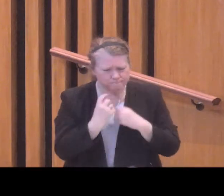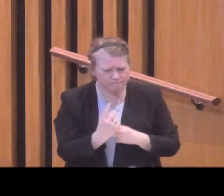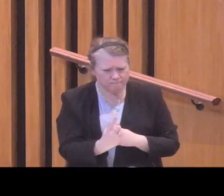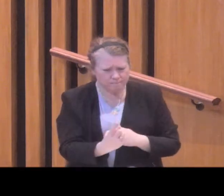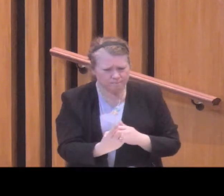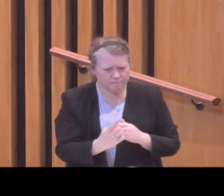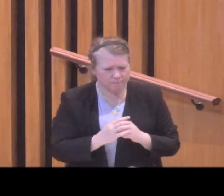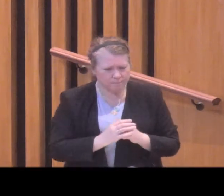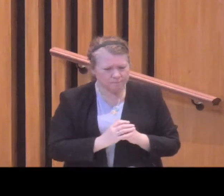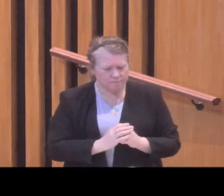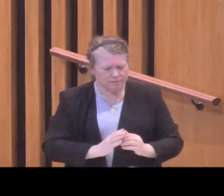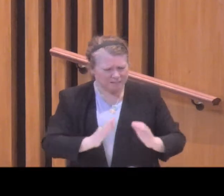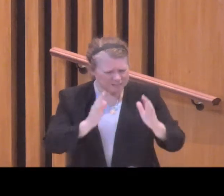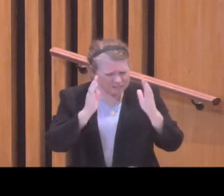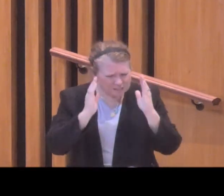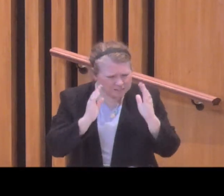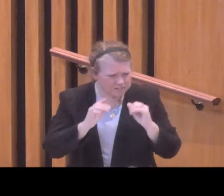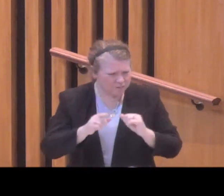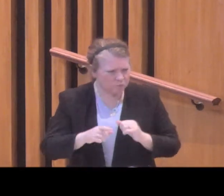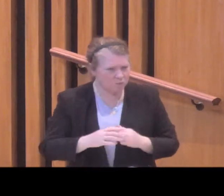listen to him.